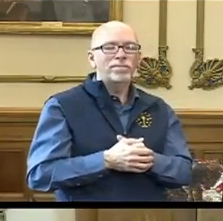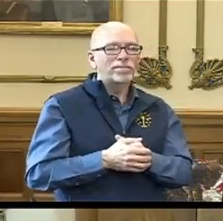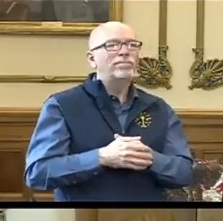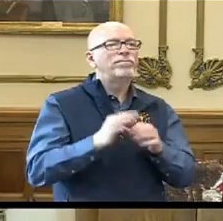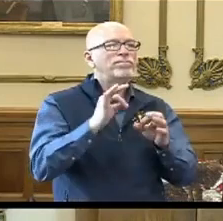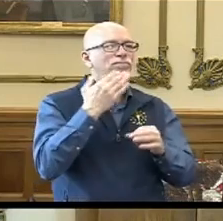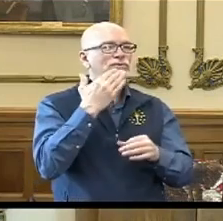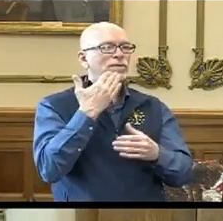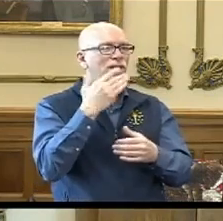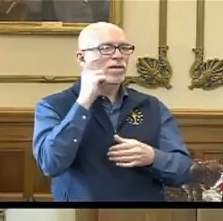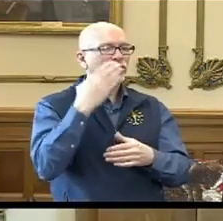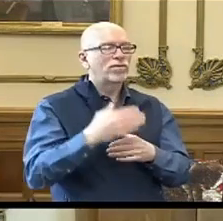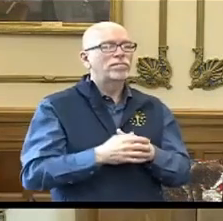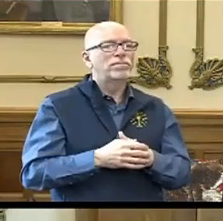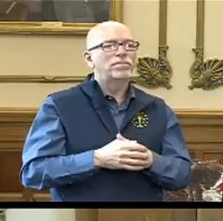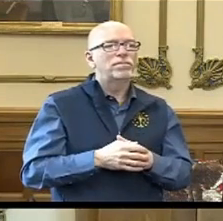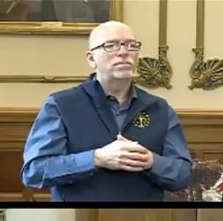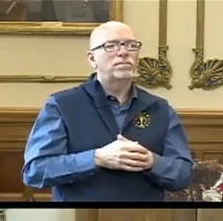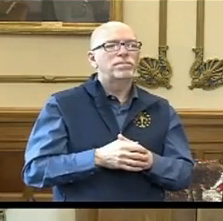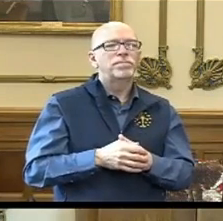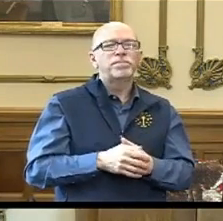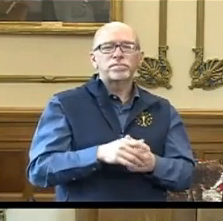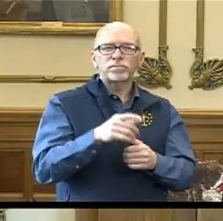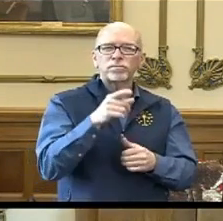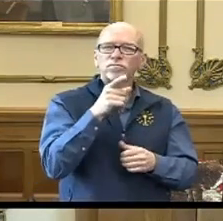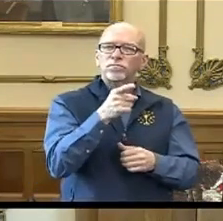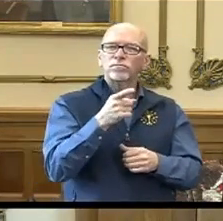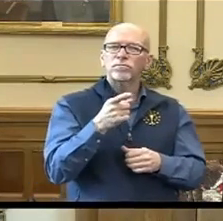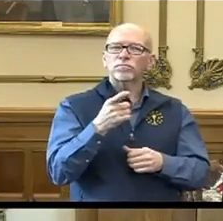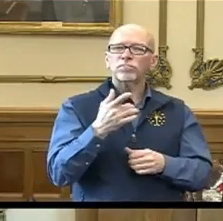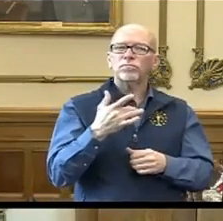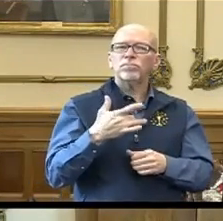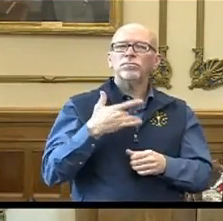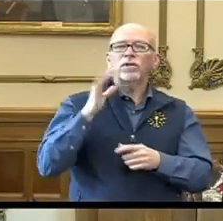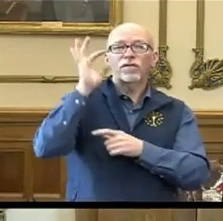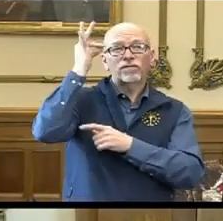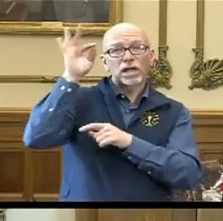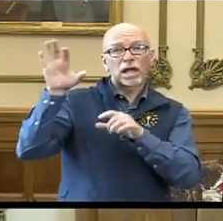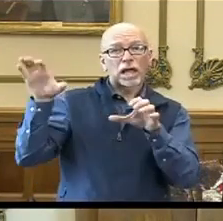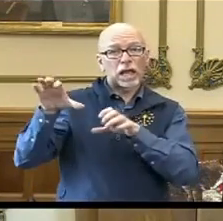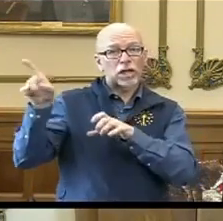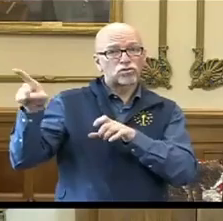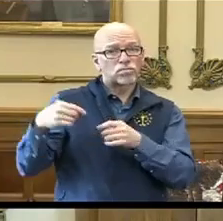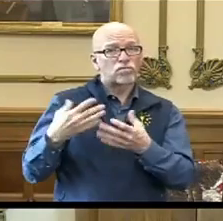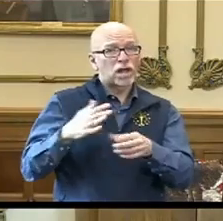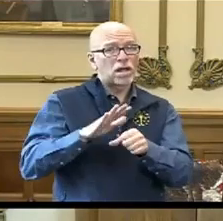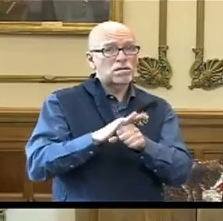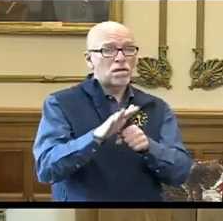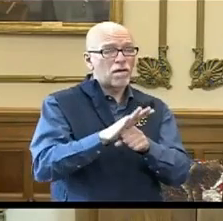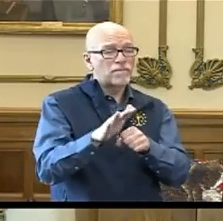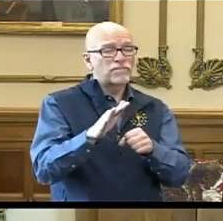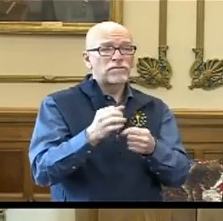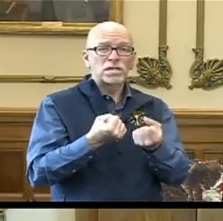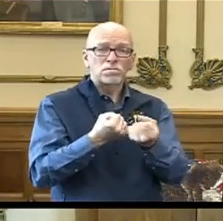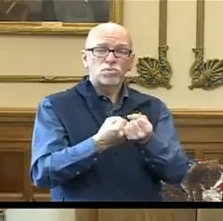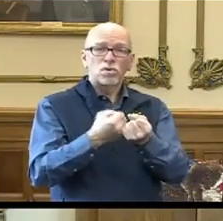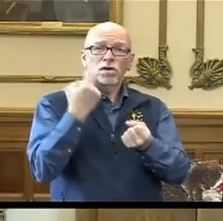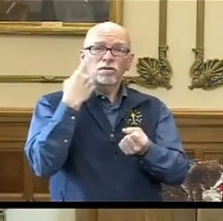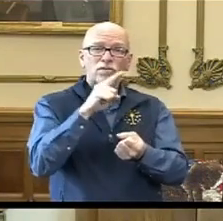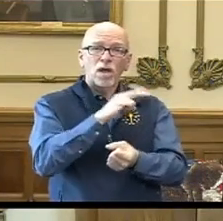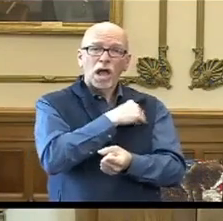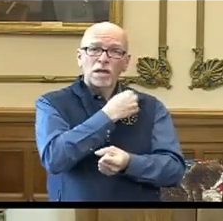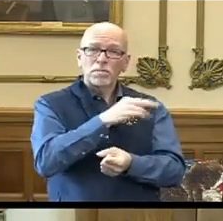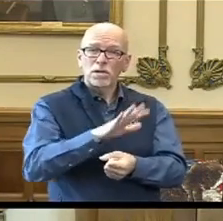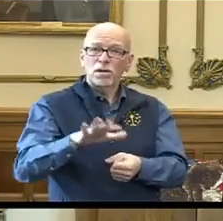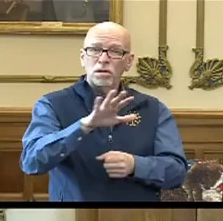Doing well, thank you, Governor. Do you think the federal actions are providing enough adequate support for hospitals around the